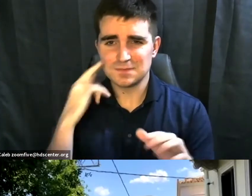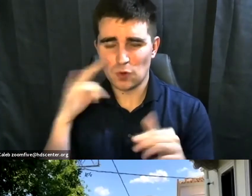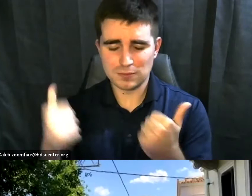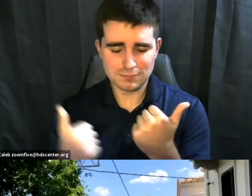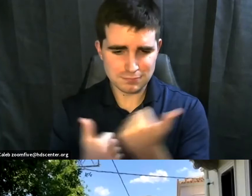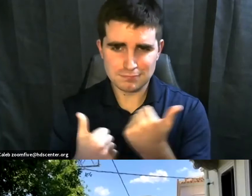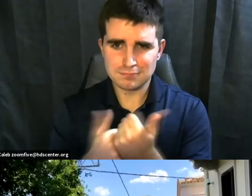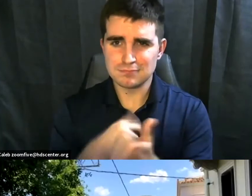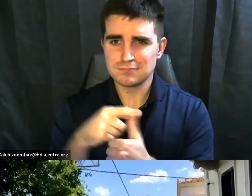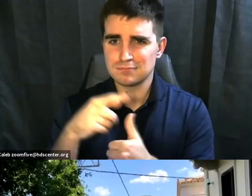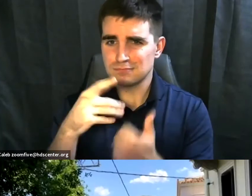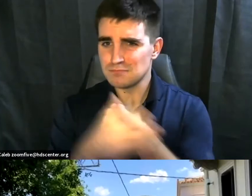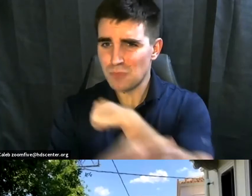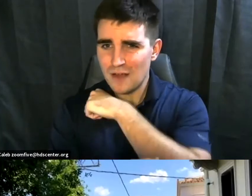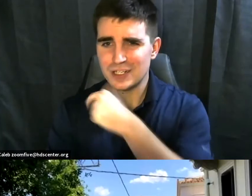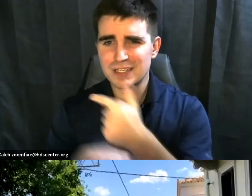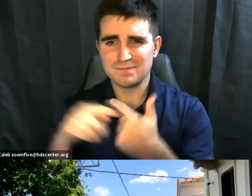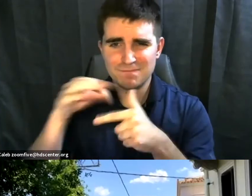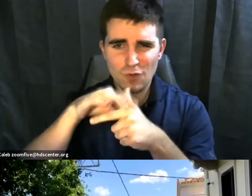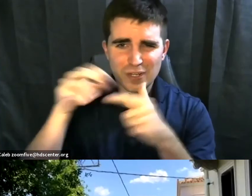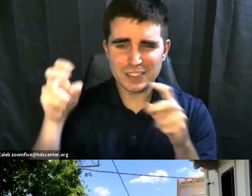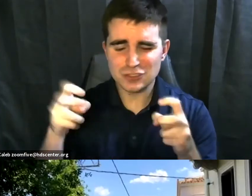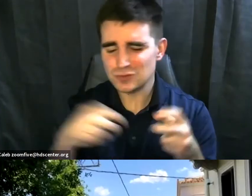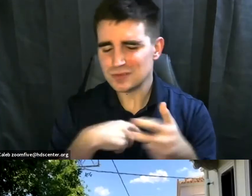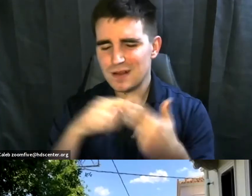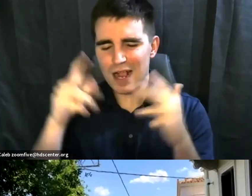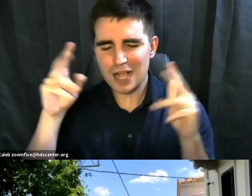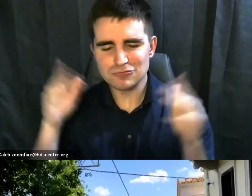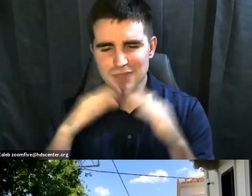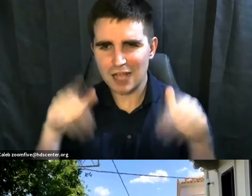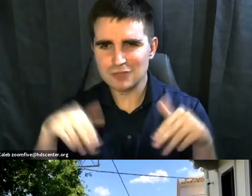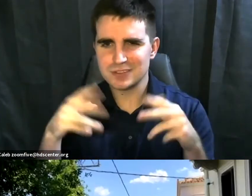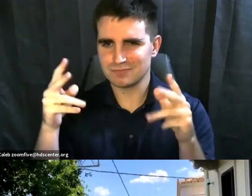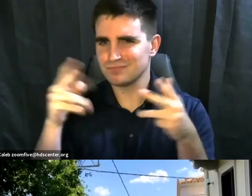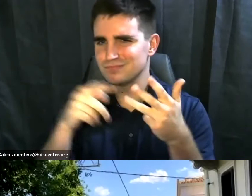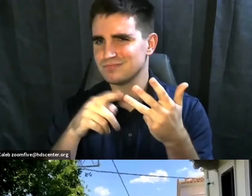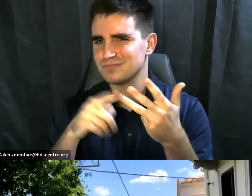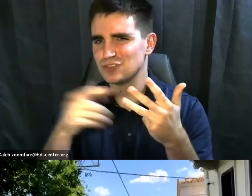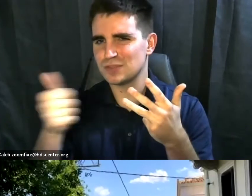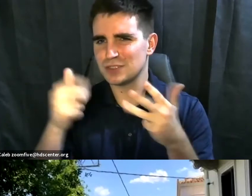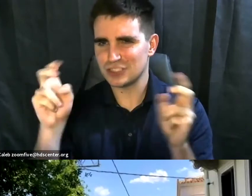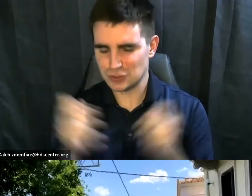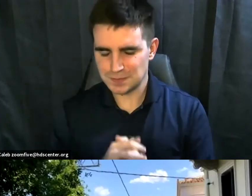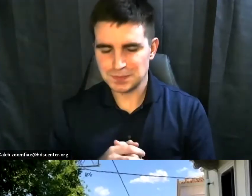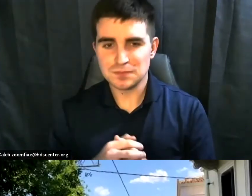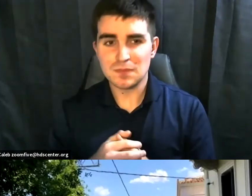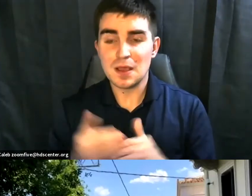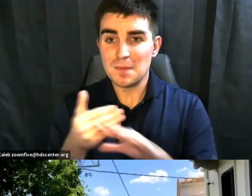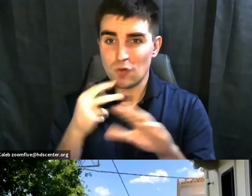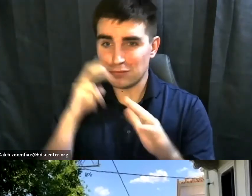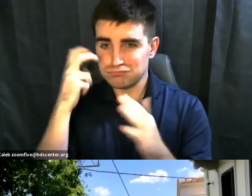transportation, and voting issues. Before we dive in, I want to be sure to frame this panel as a case